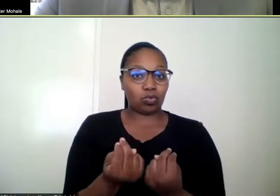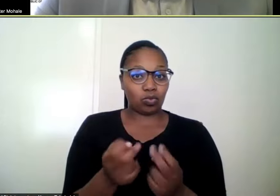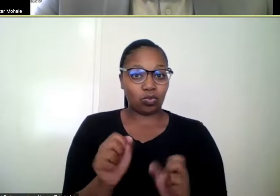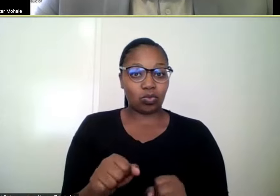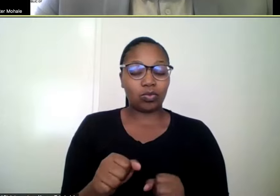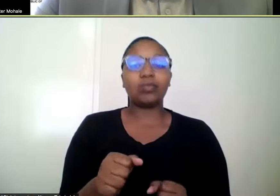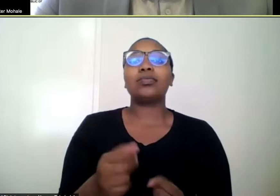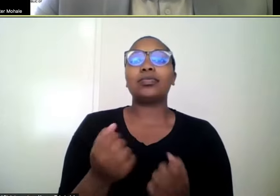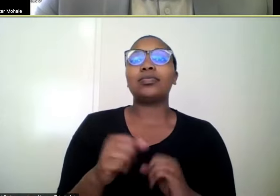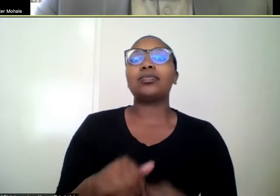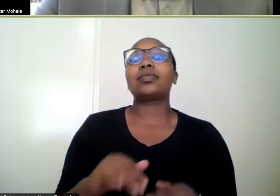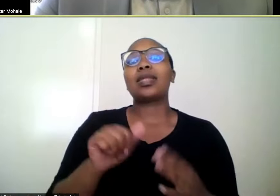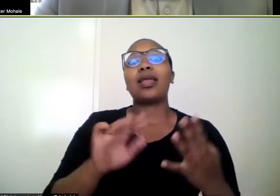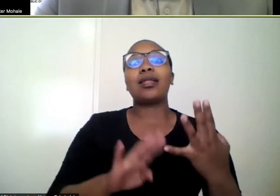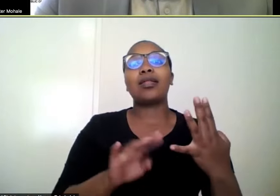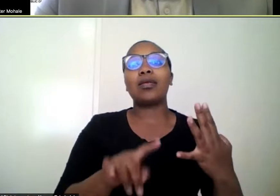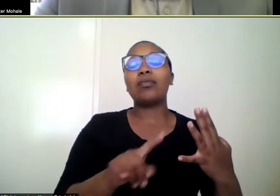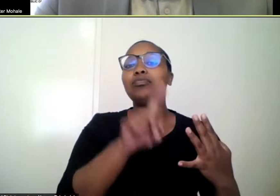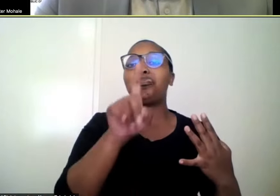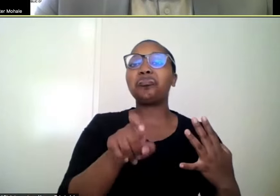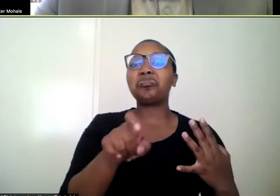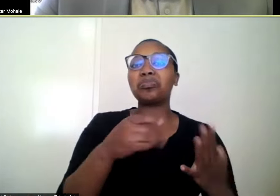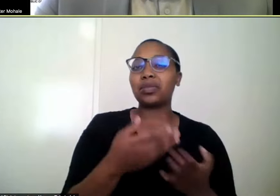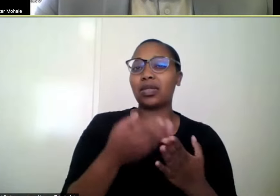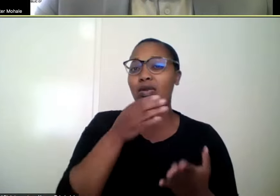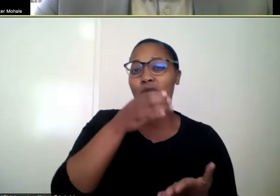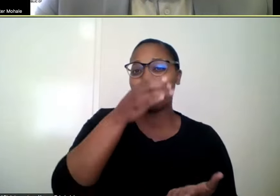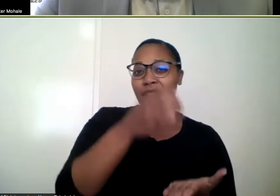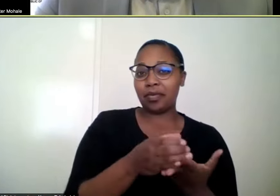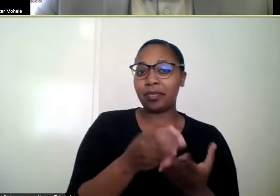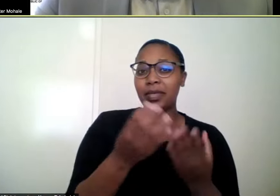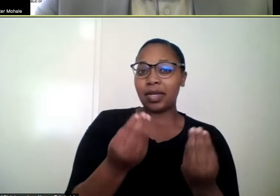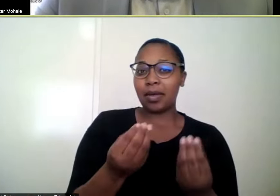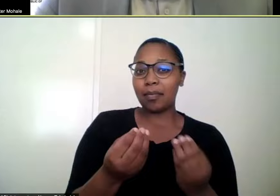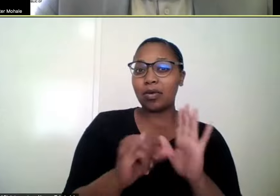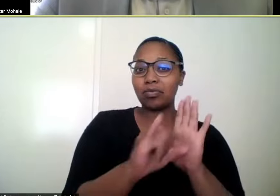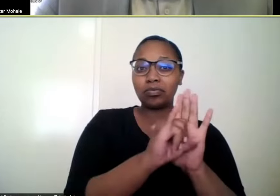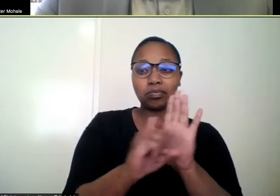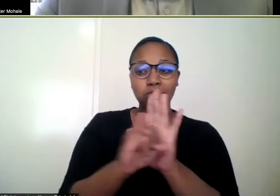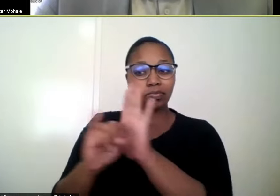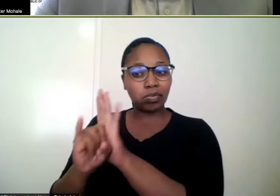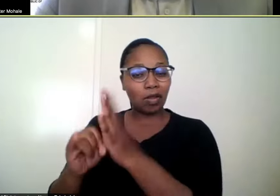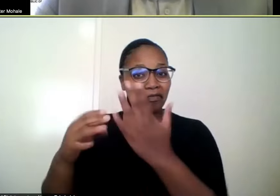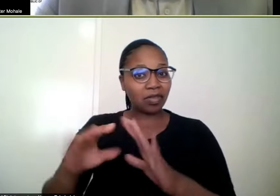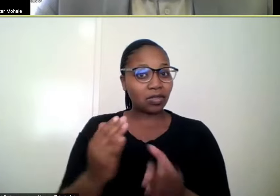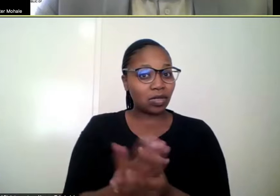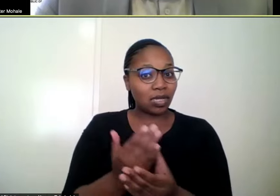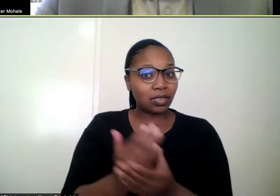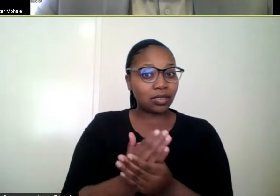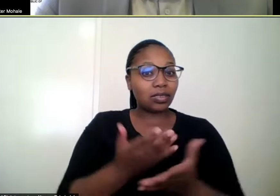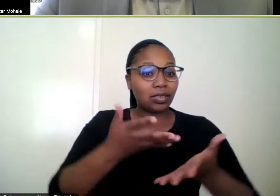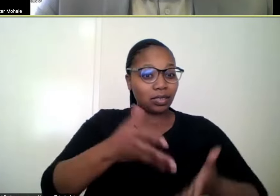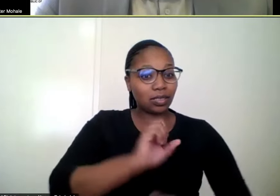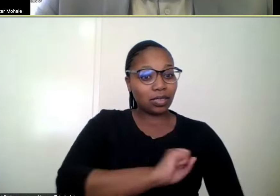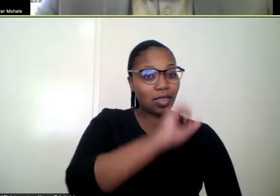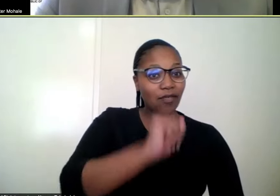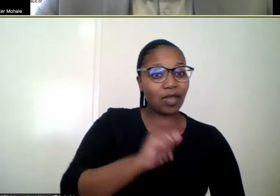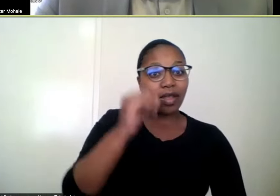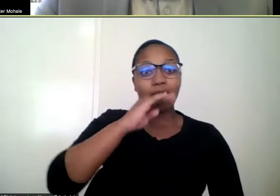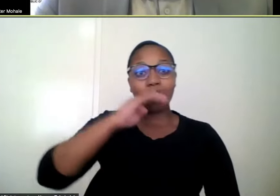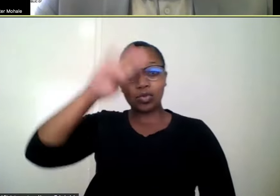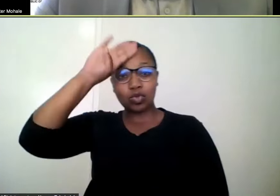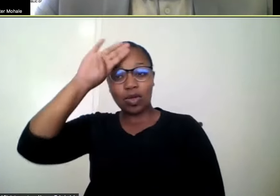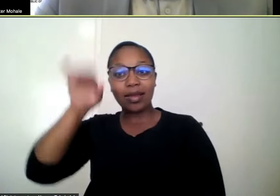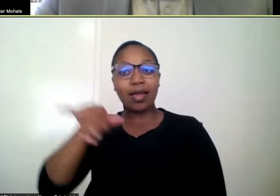cases identified so far in South Africa, Botswana, Hong Kong, and tell us what about the 36-year-old man in Hong